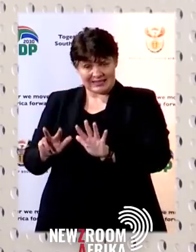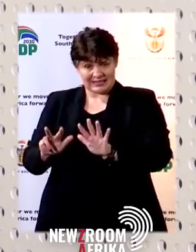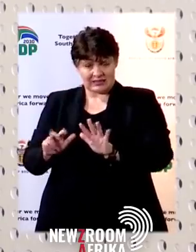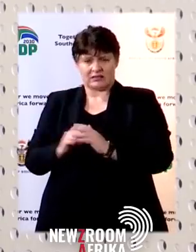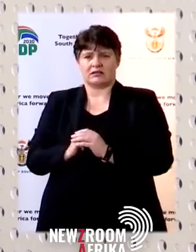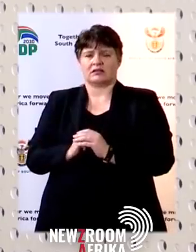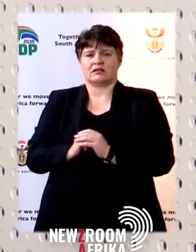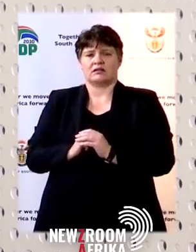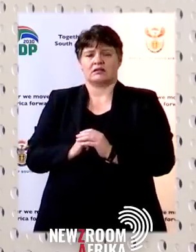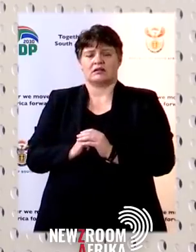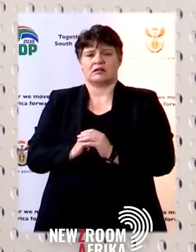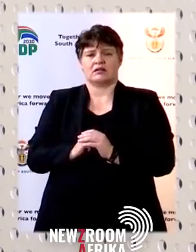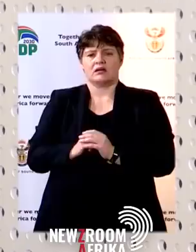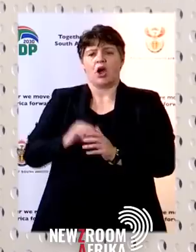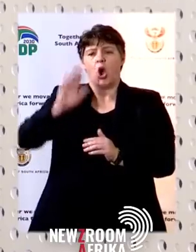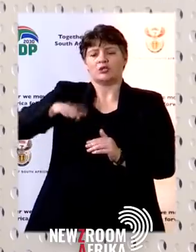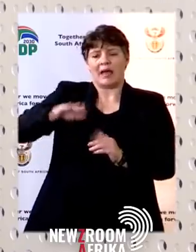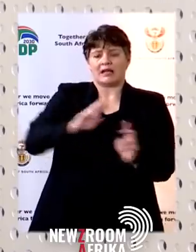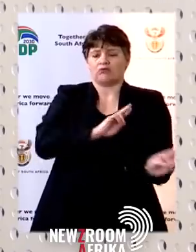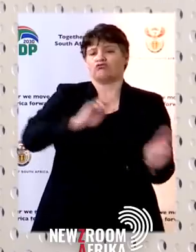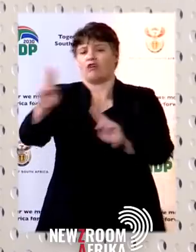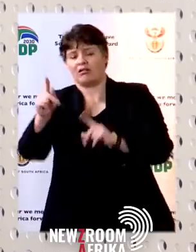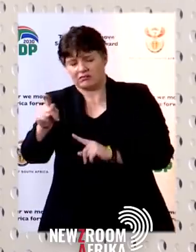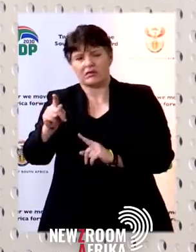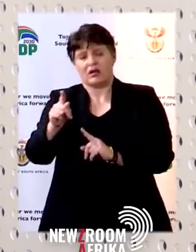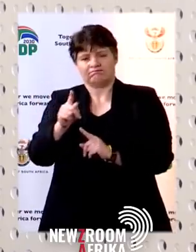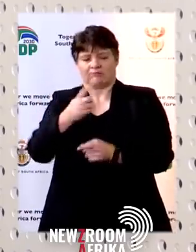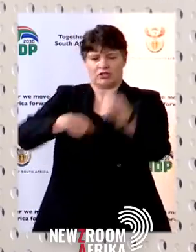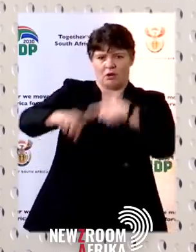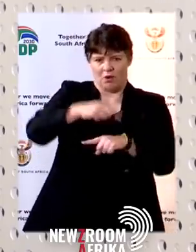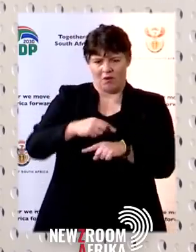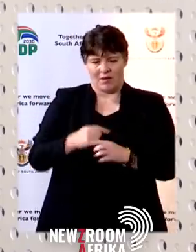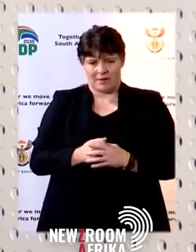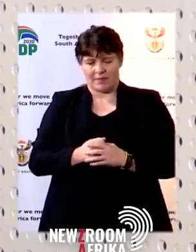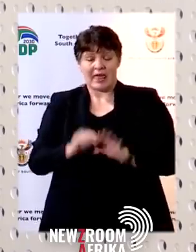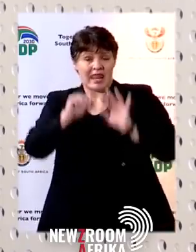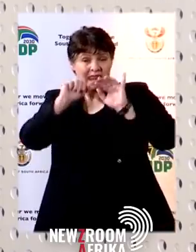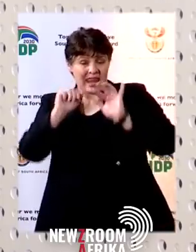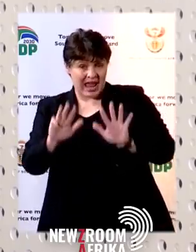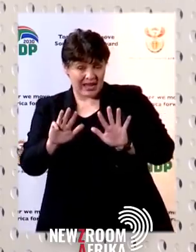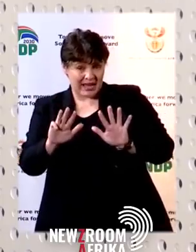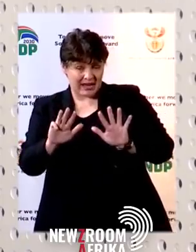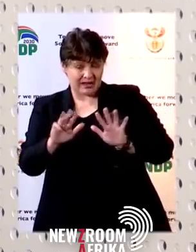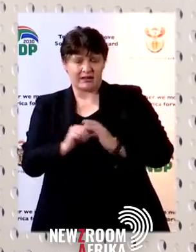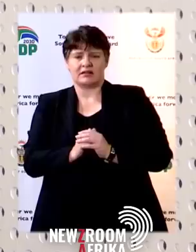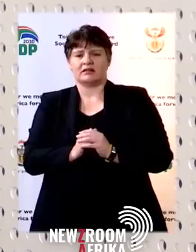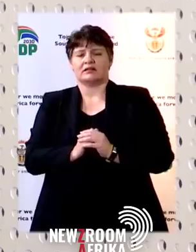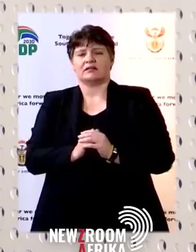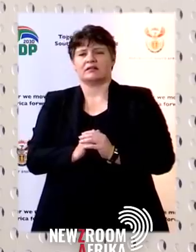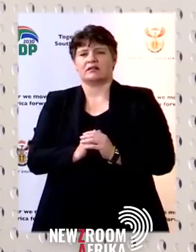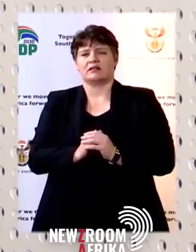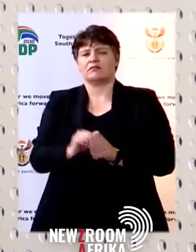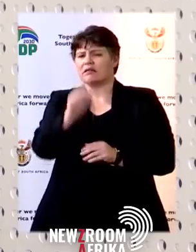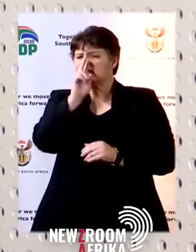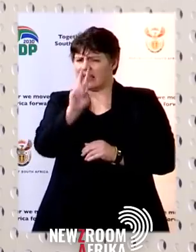turnover threshold for automatic deferrals. Nine, we have been particularly pleased to see how